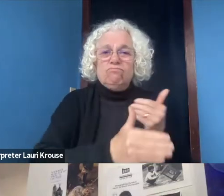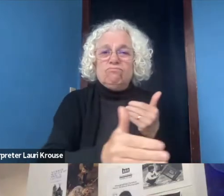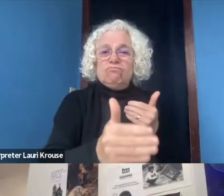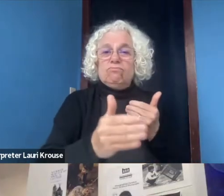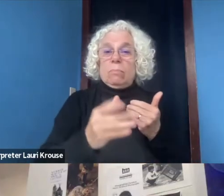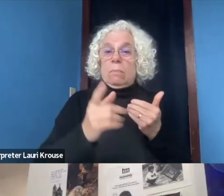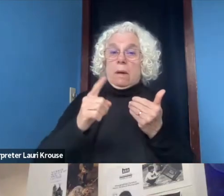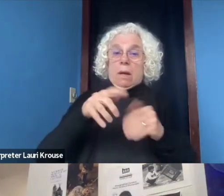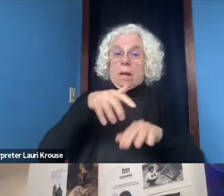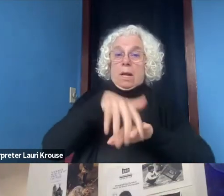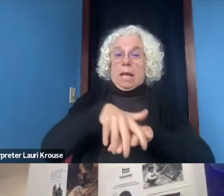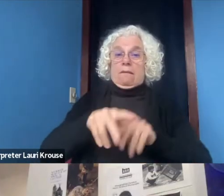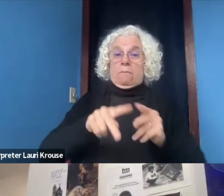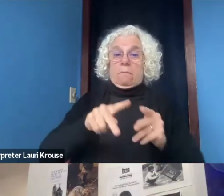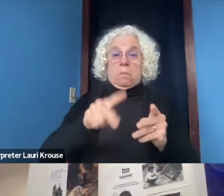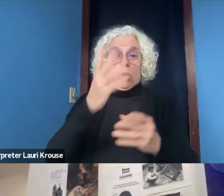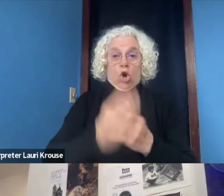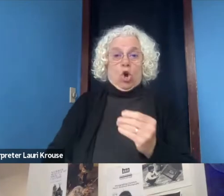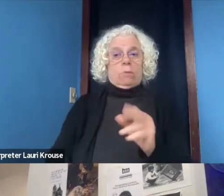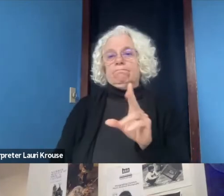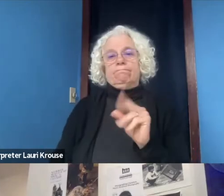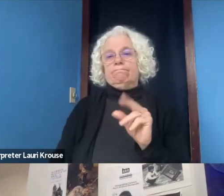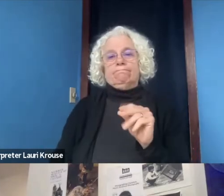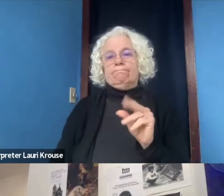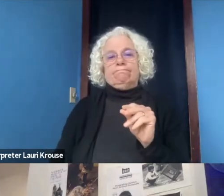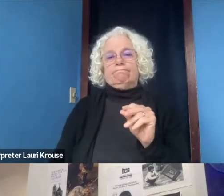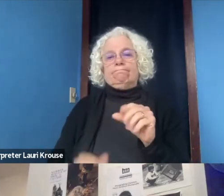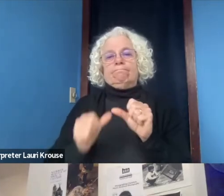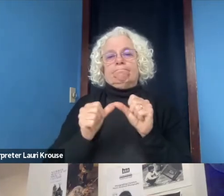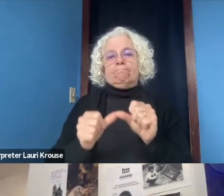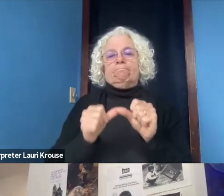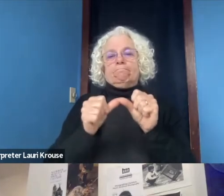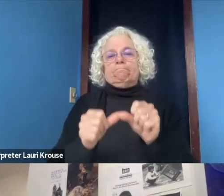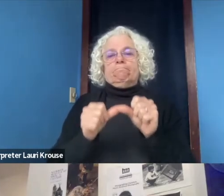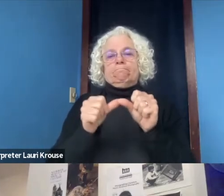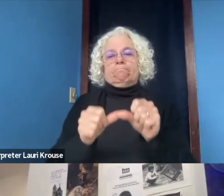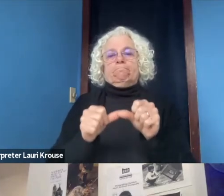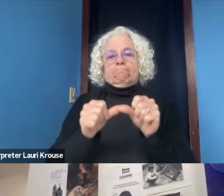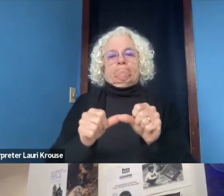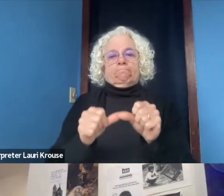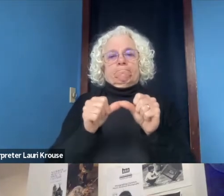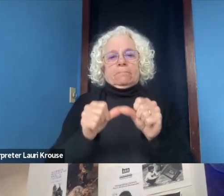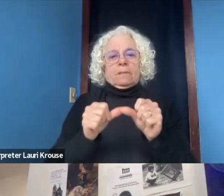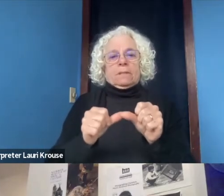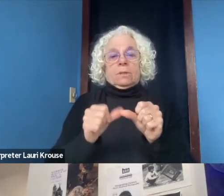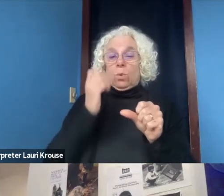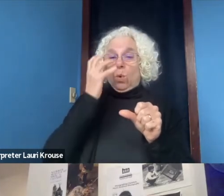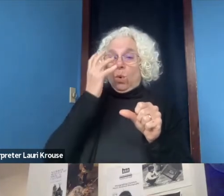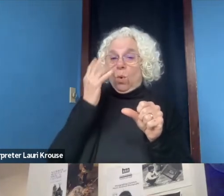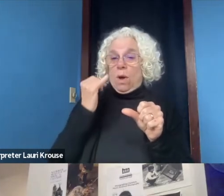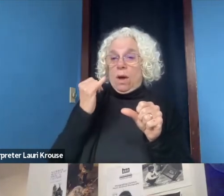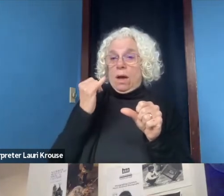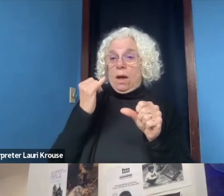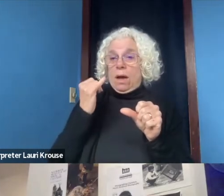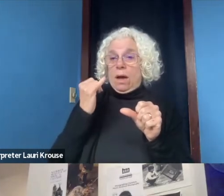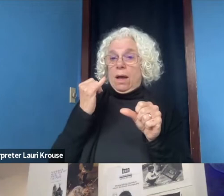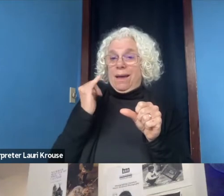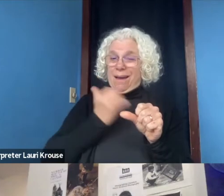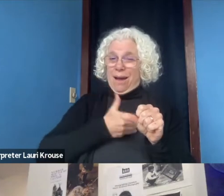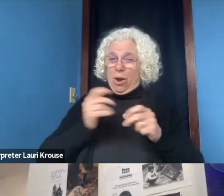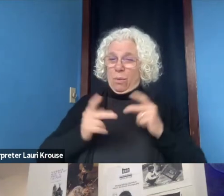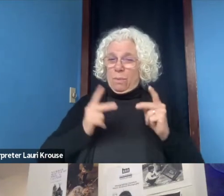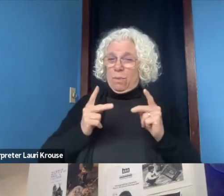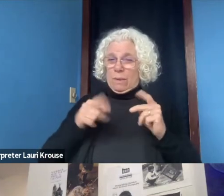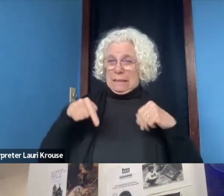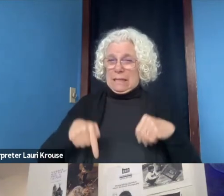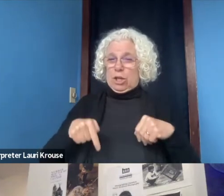survive because of a concept that we all share in our in Native people throughout Turtle Island.